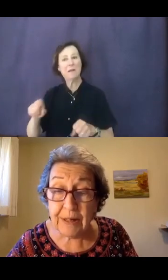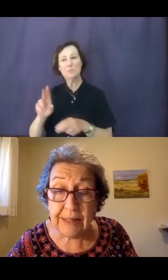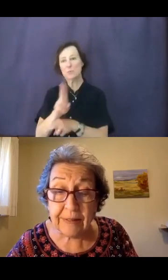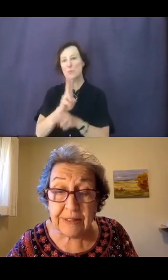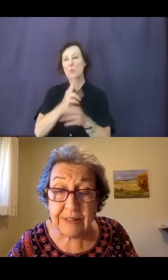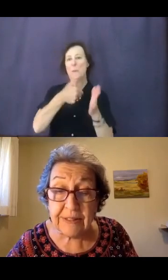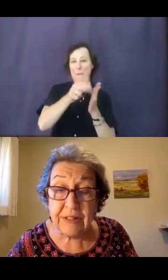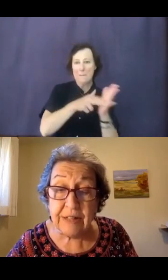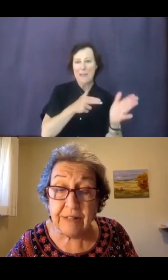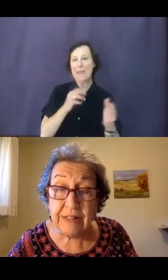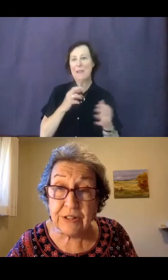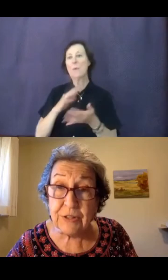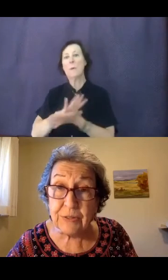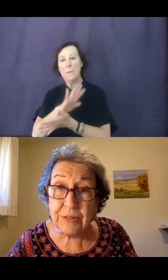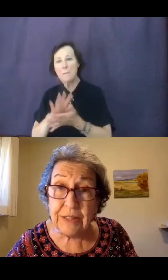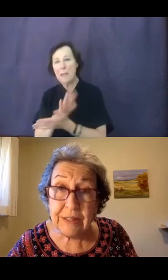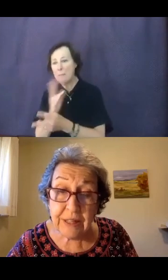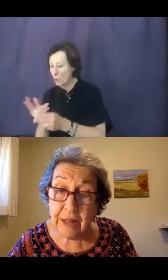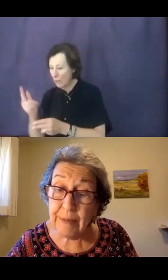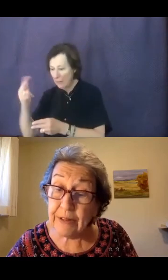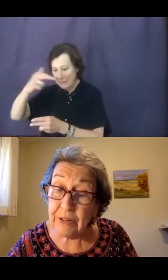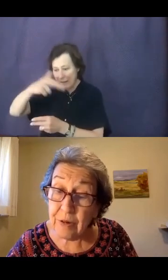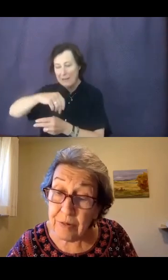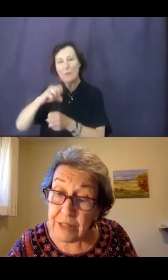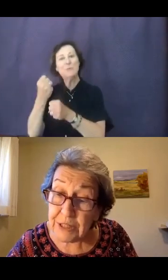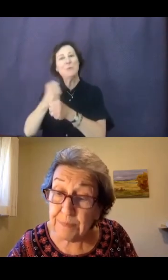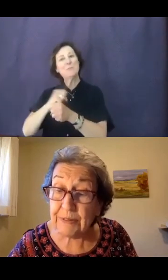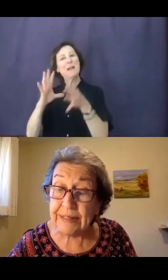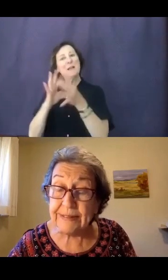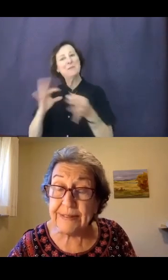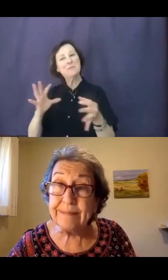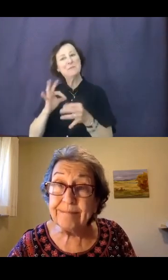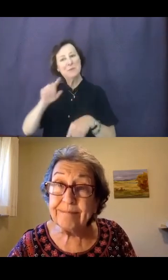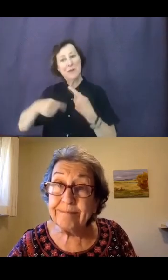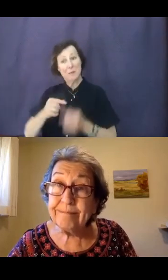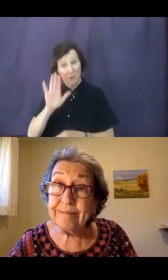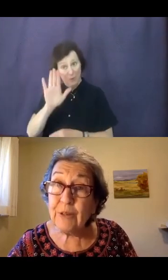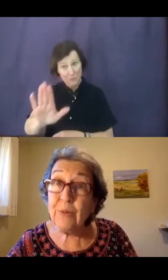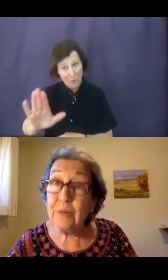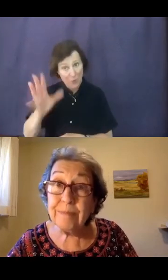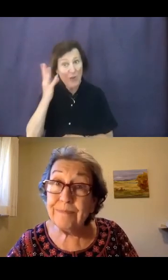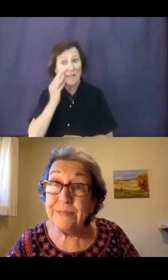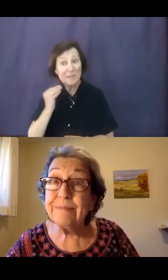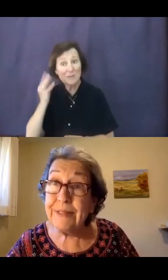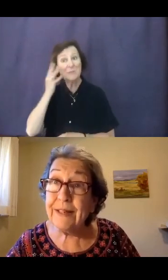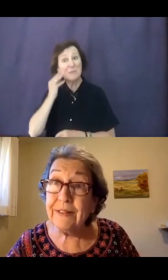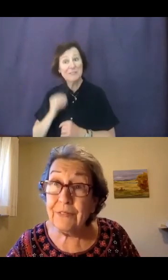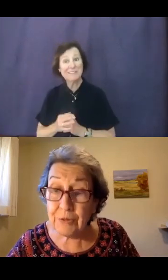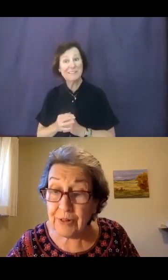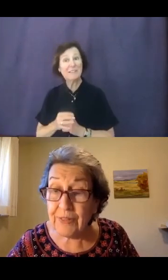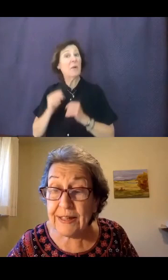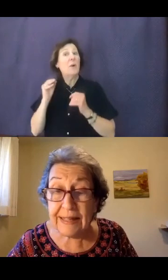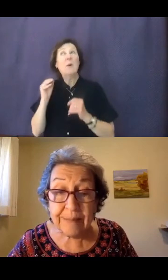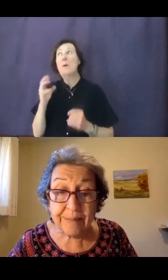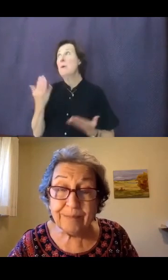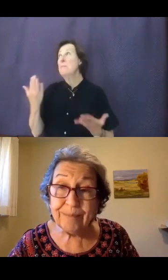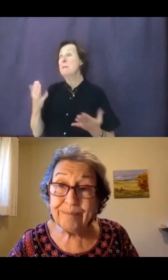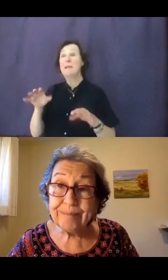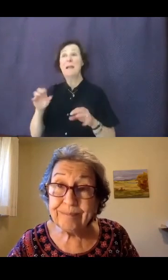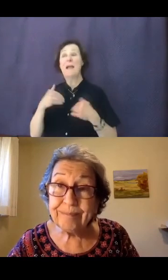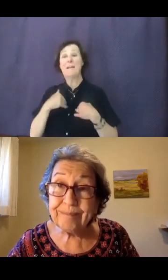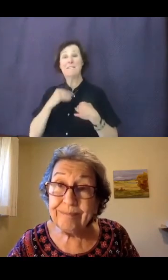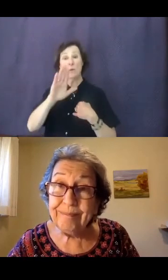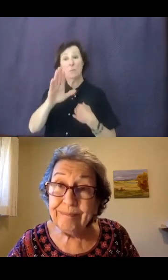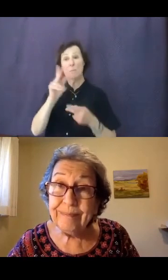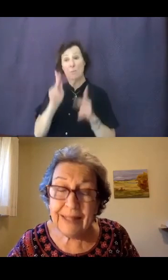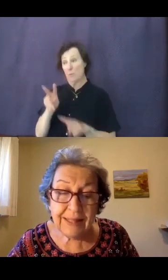paper cutouts to narrate a story about your own experience. or to get the viewer thinking.